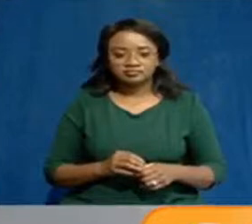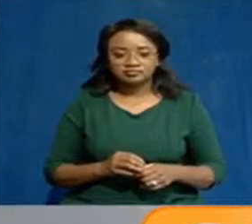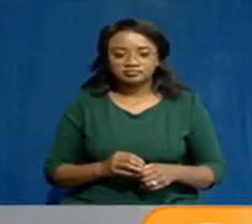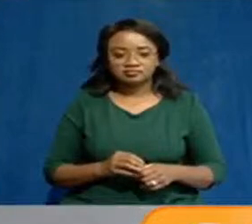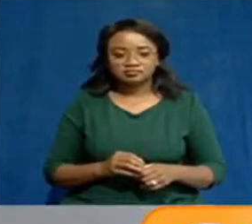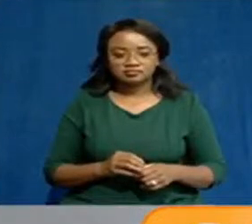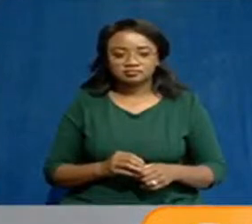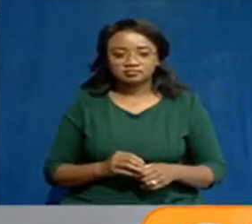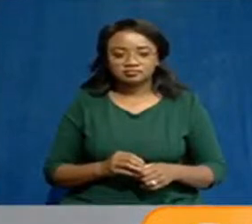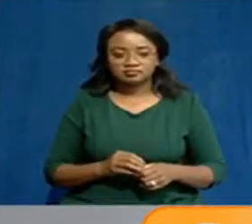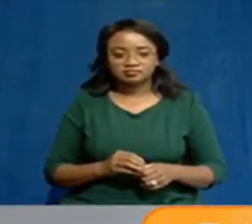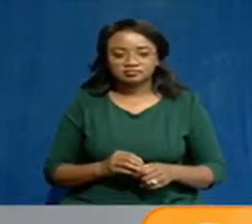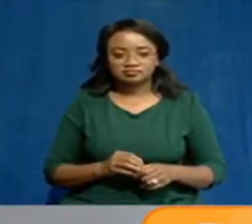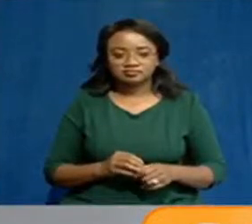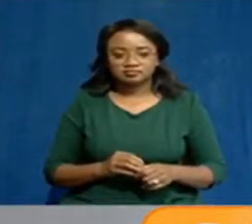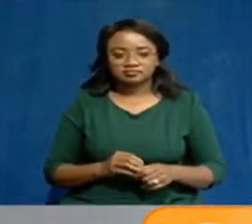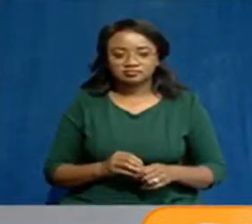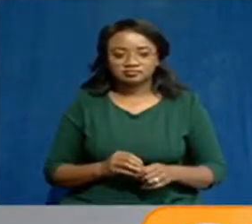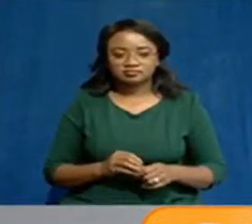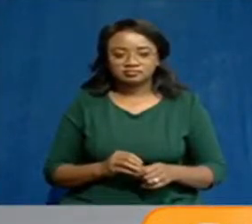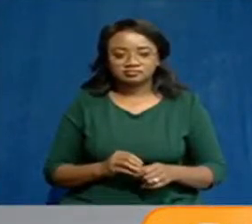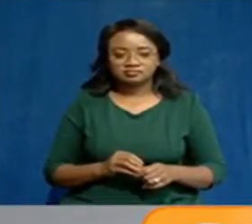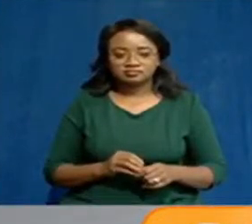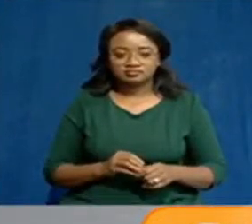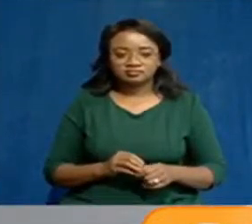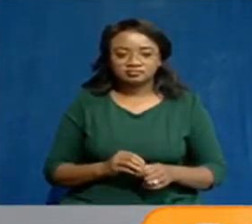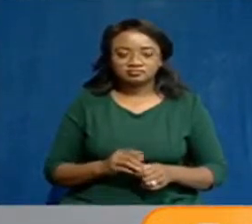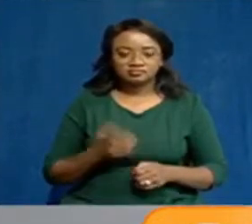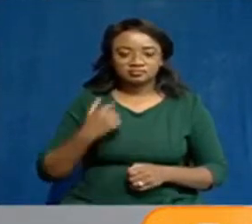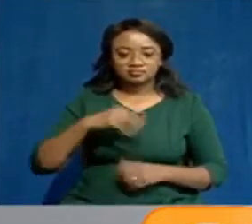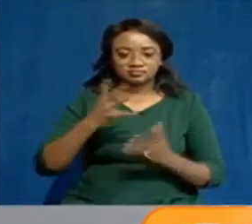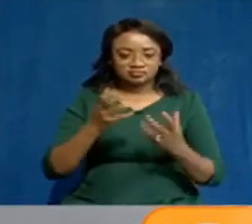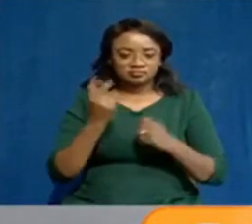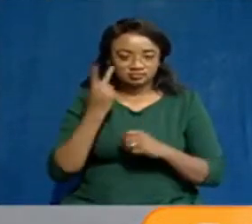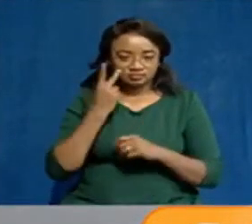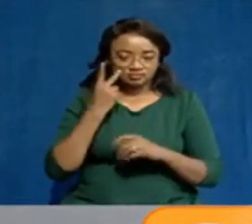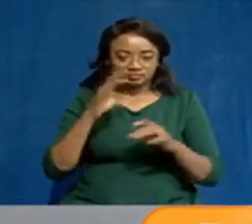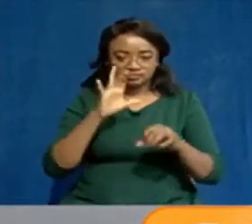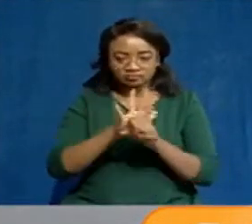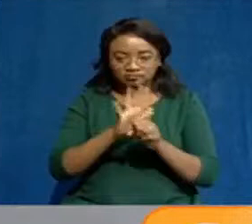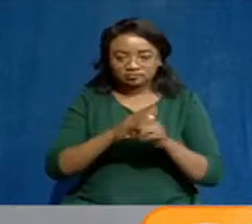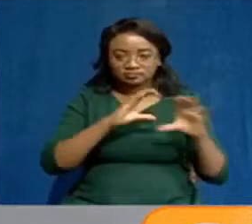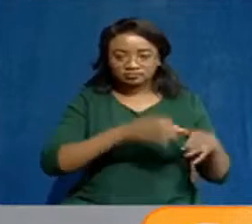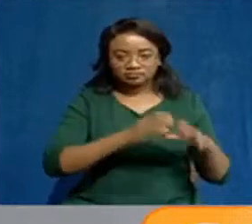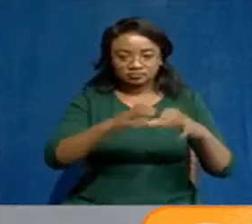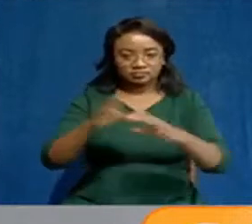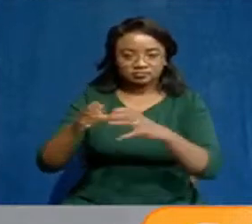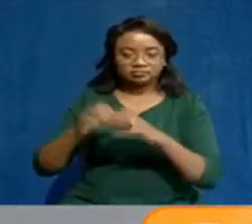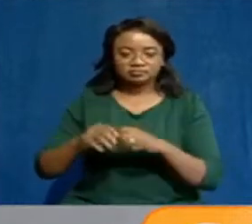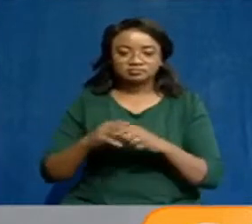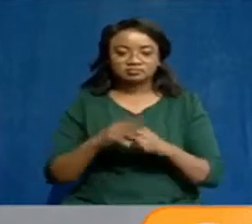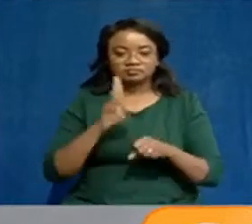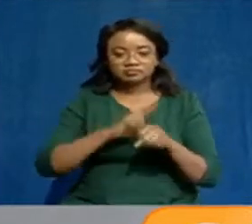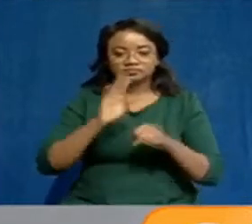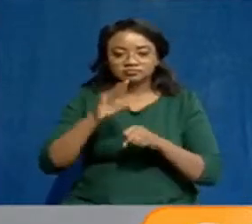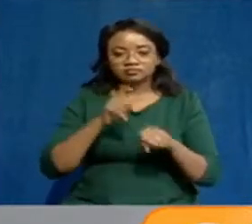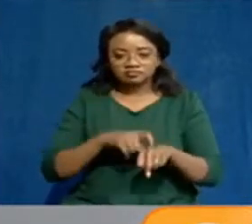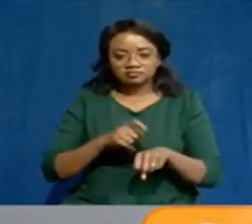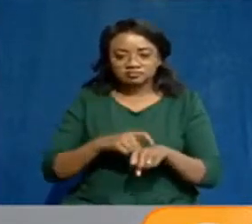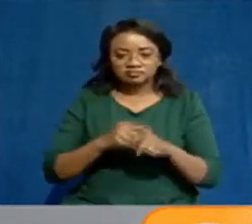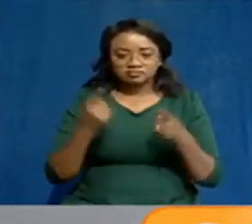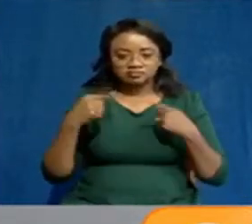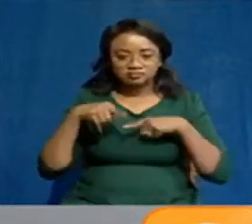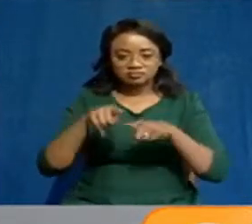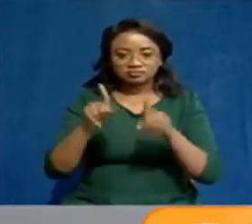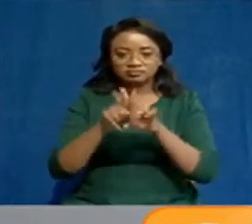is still relatively new in the country. Yeah. Companies need some significant amount of time to be able to comply. Mm. The government itself